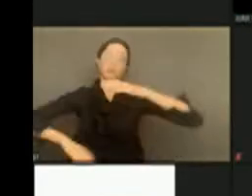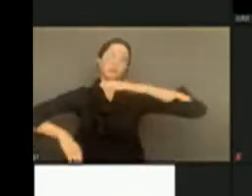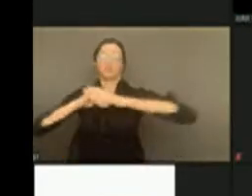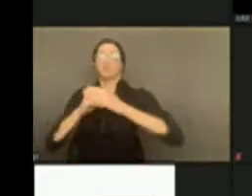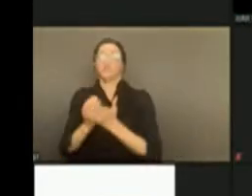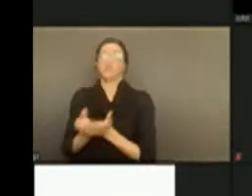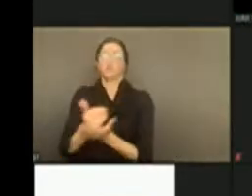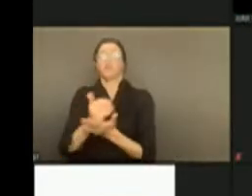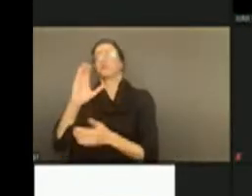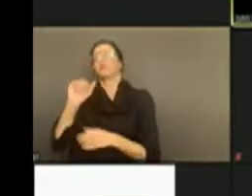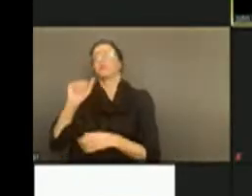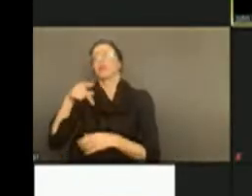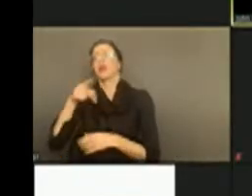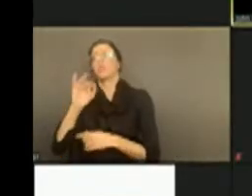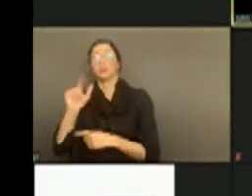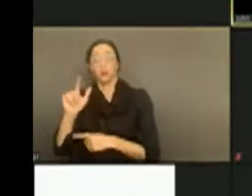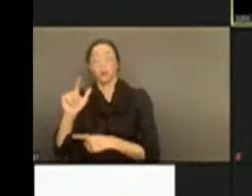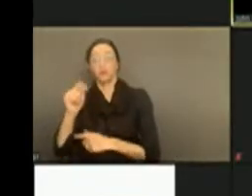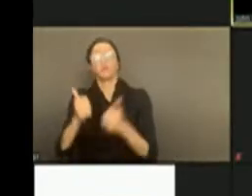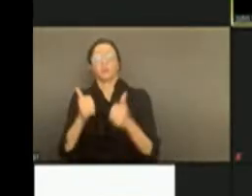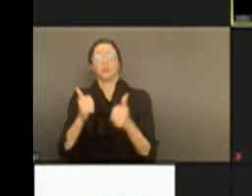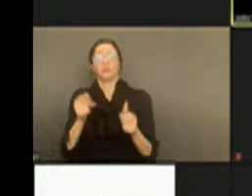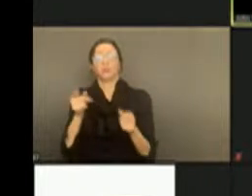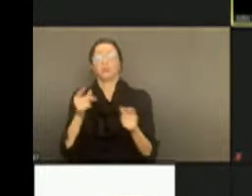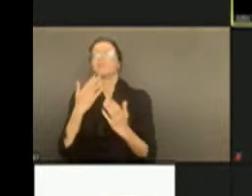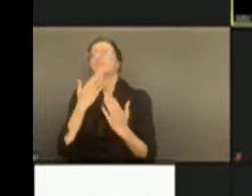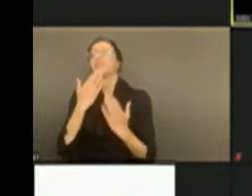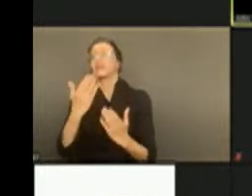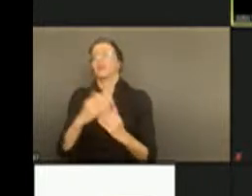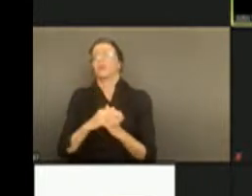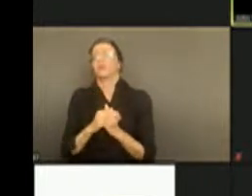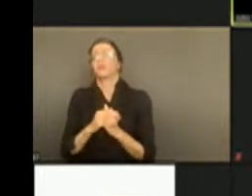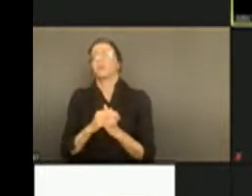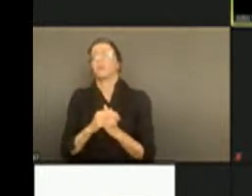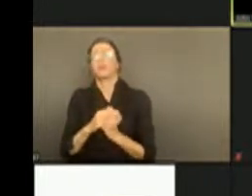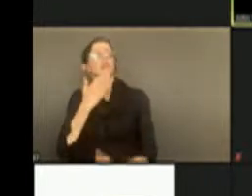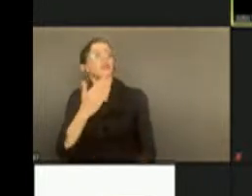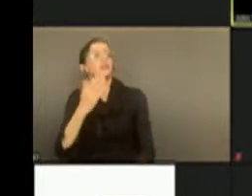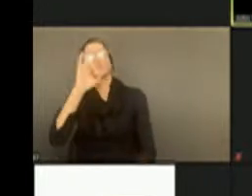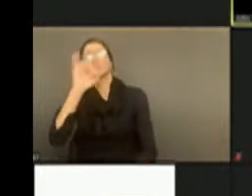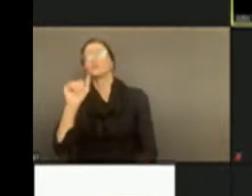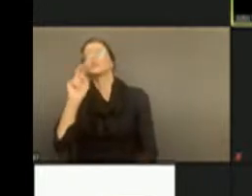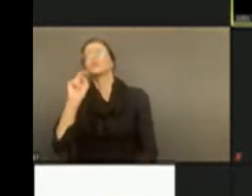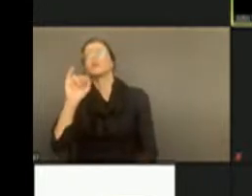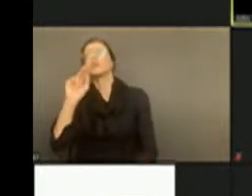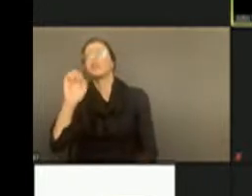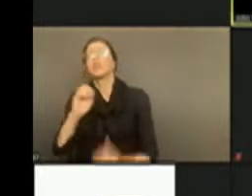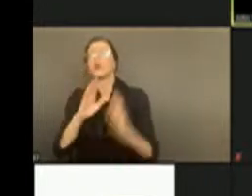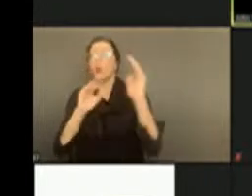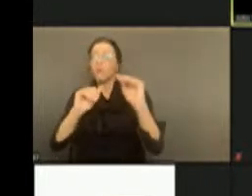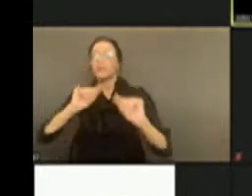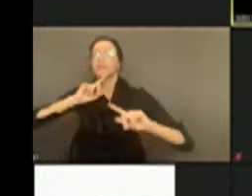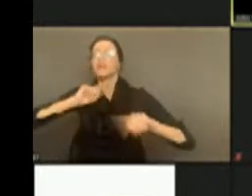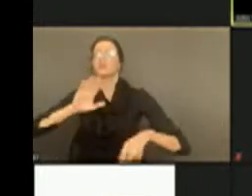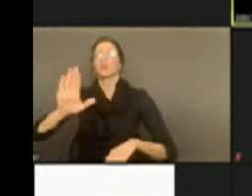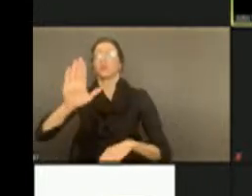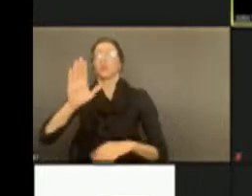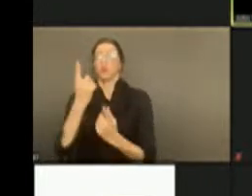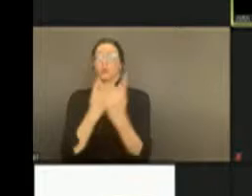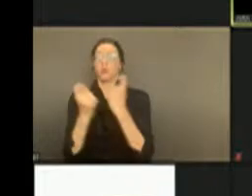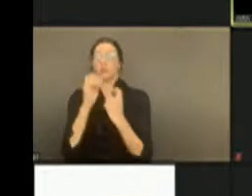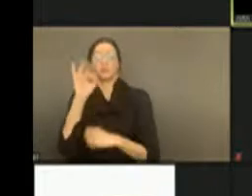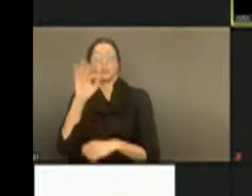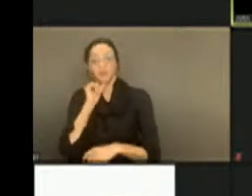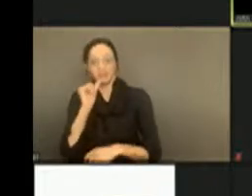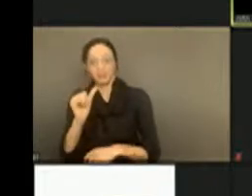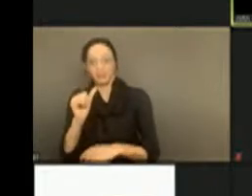Okay, Geneva, hopefully I could answer your questions. If not, you can reach out to us to the miamidade.gov